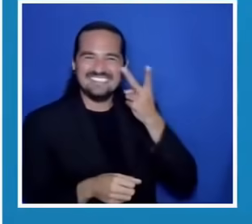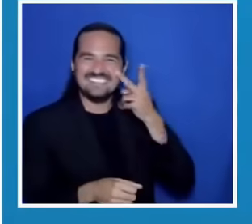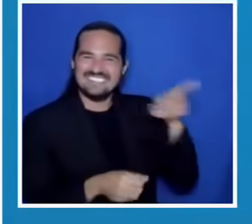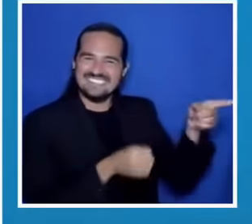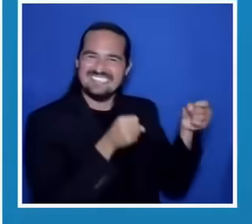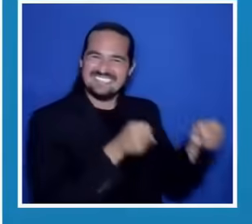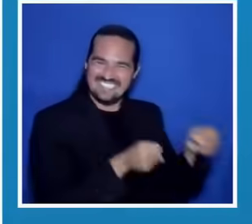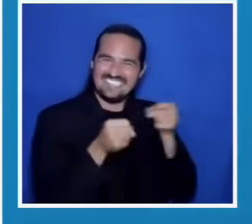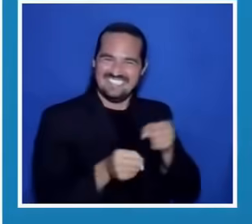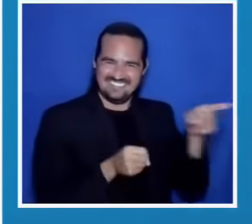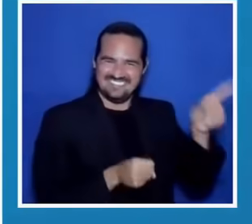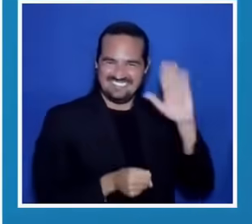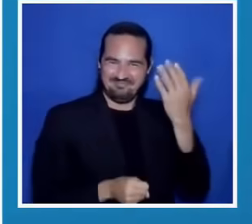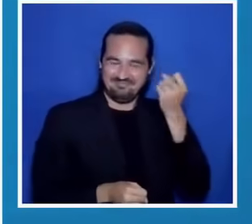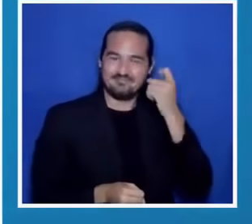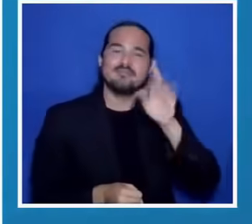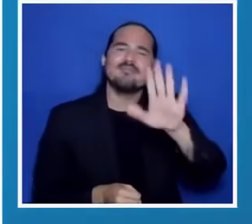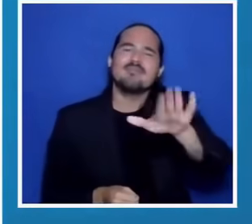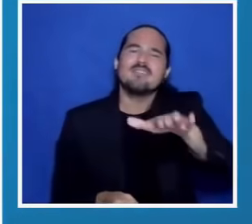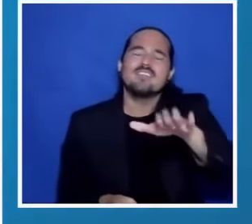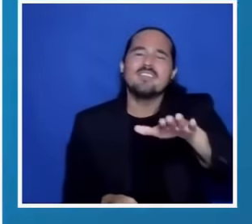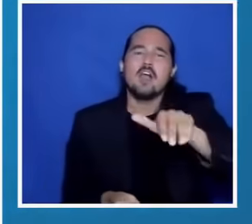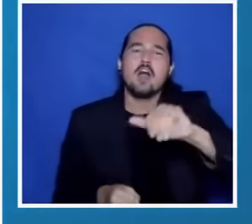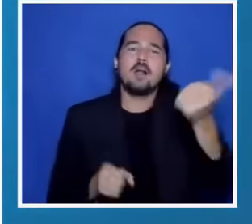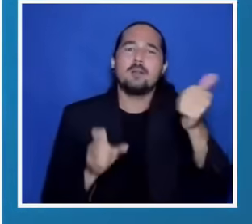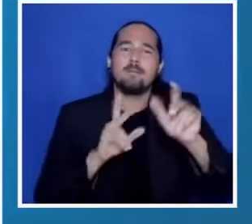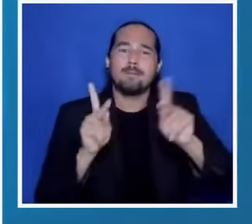You've heard it from others.